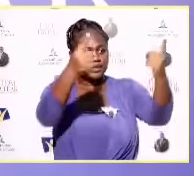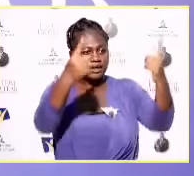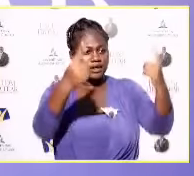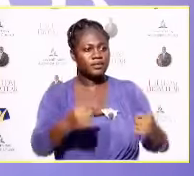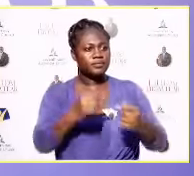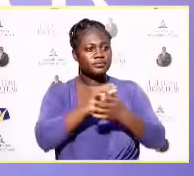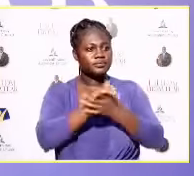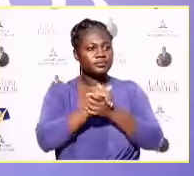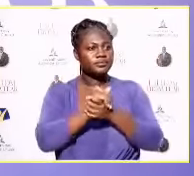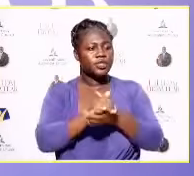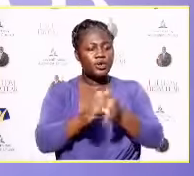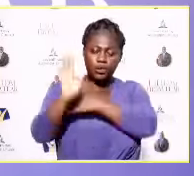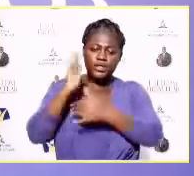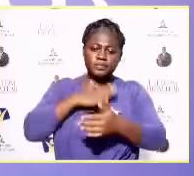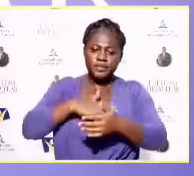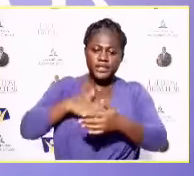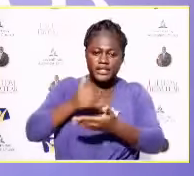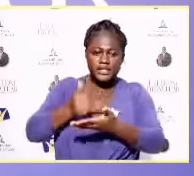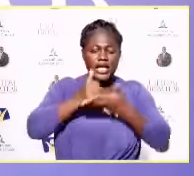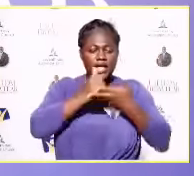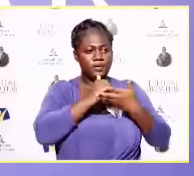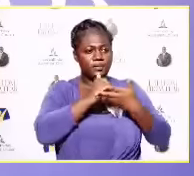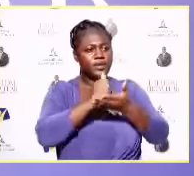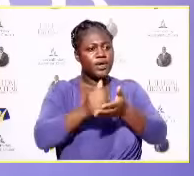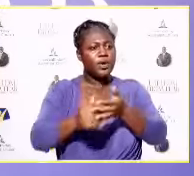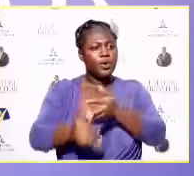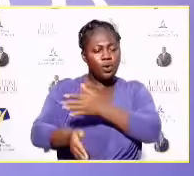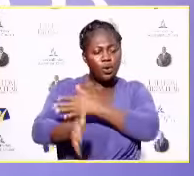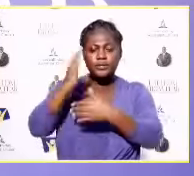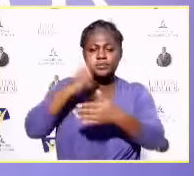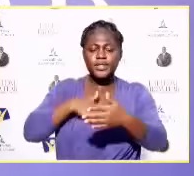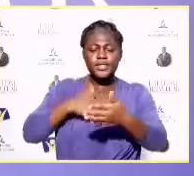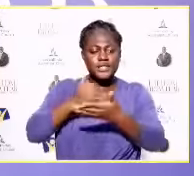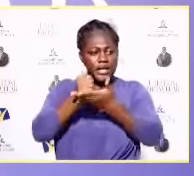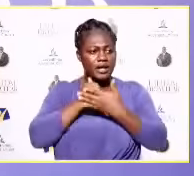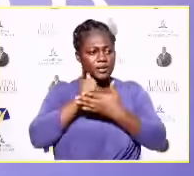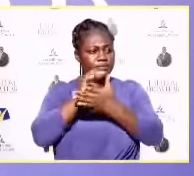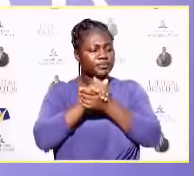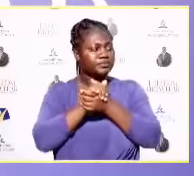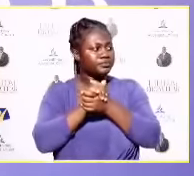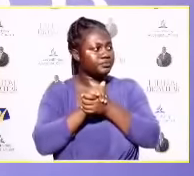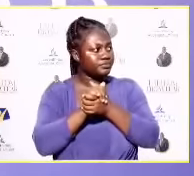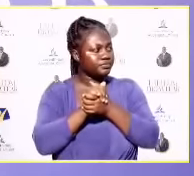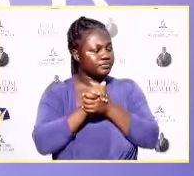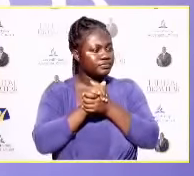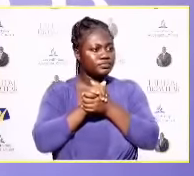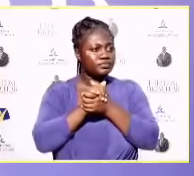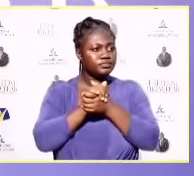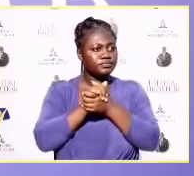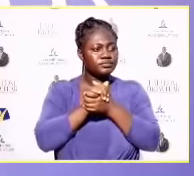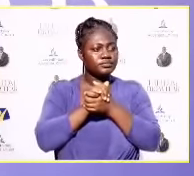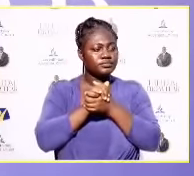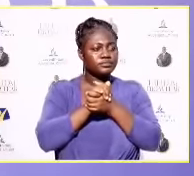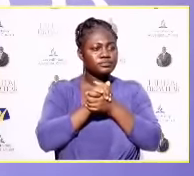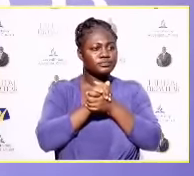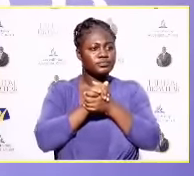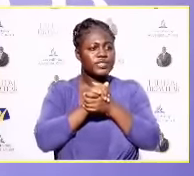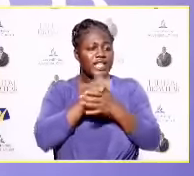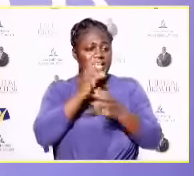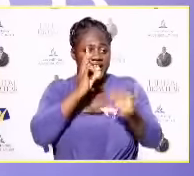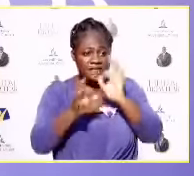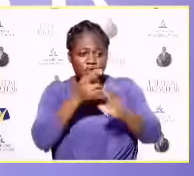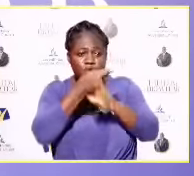Online, I want you to answer this call. I am willing to keep the Sabbath of Jesus if he will